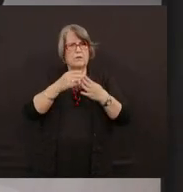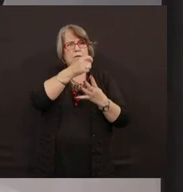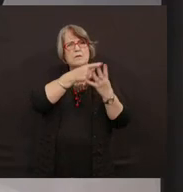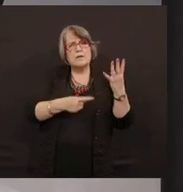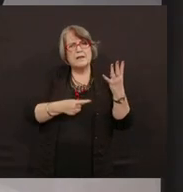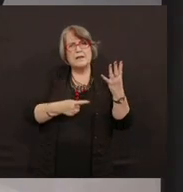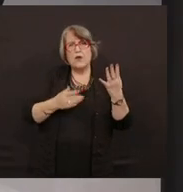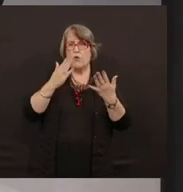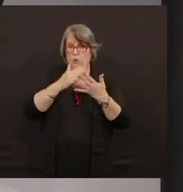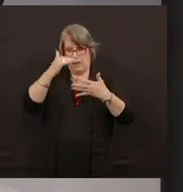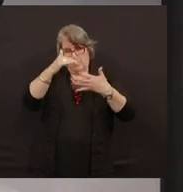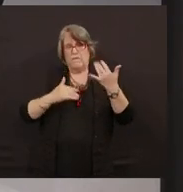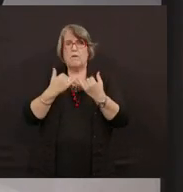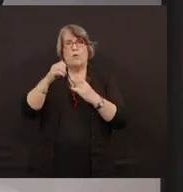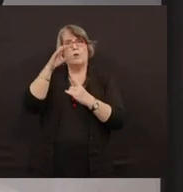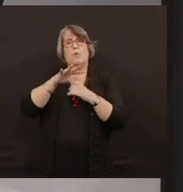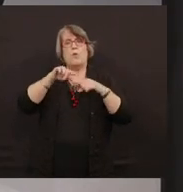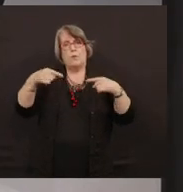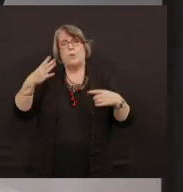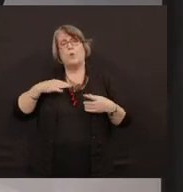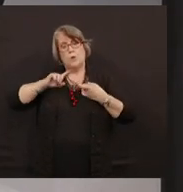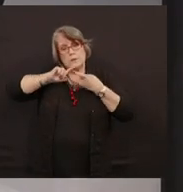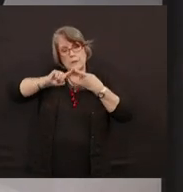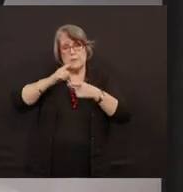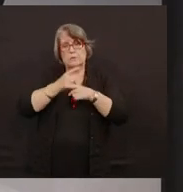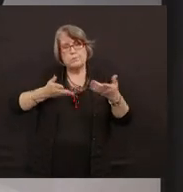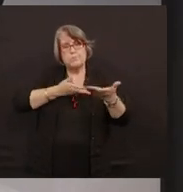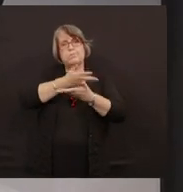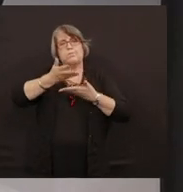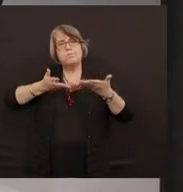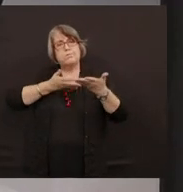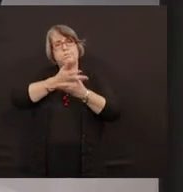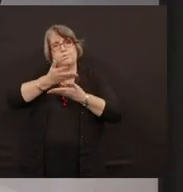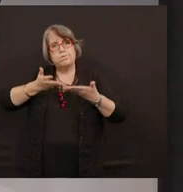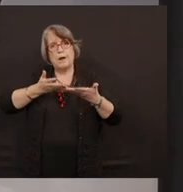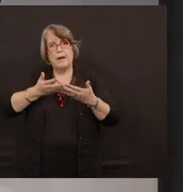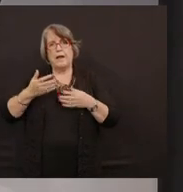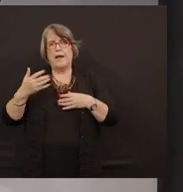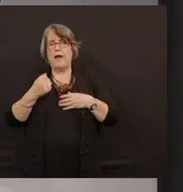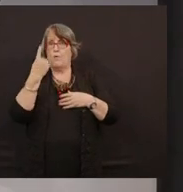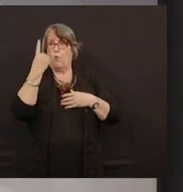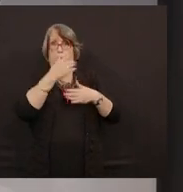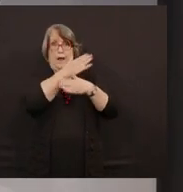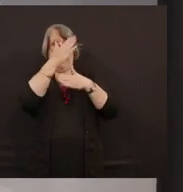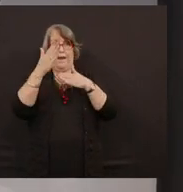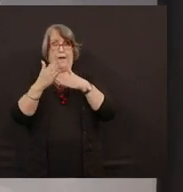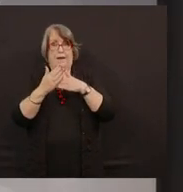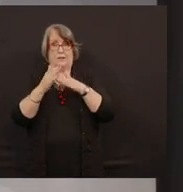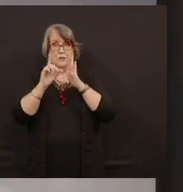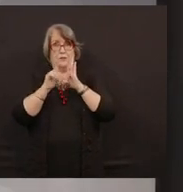So these are all really important things that we want to continue the conversation around. We've got one last time